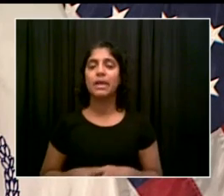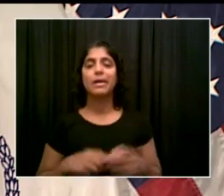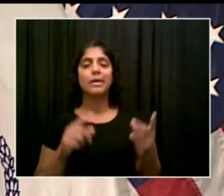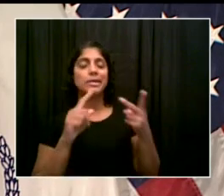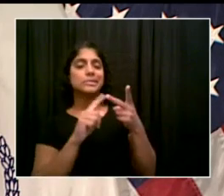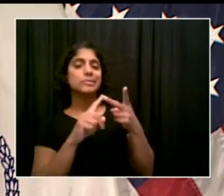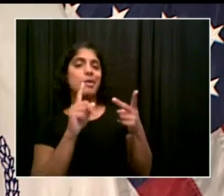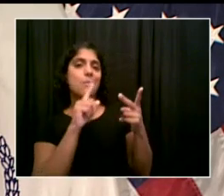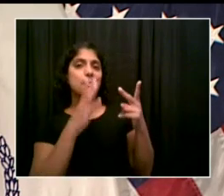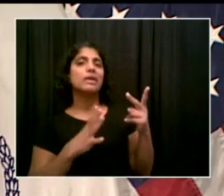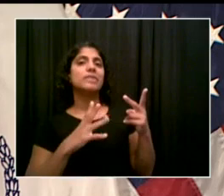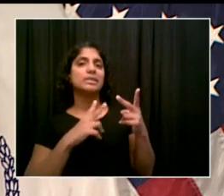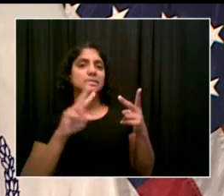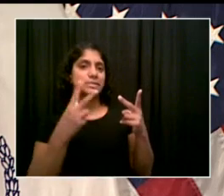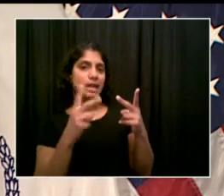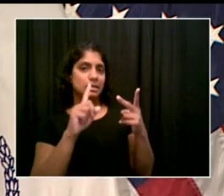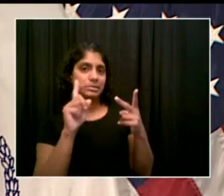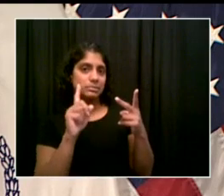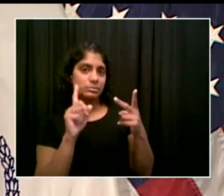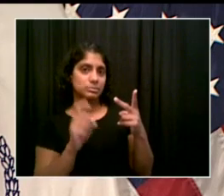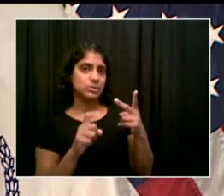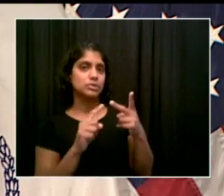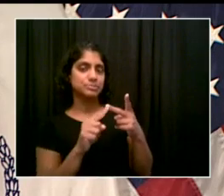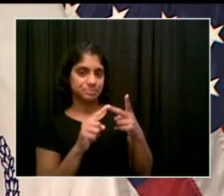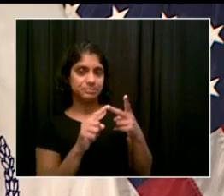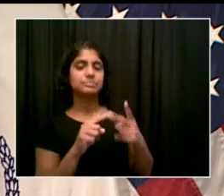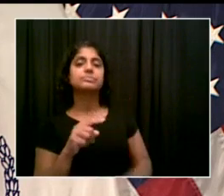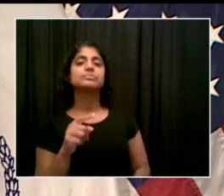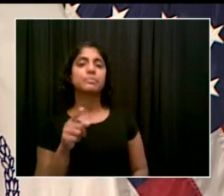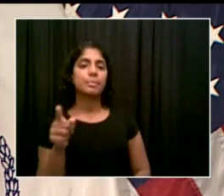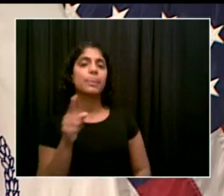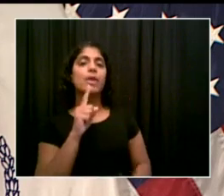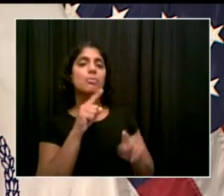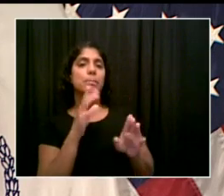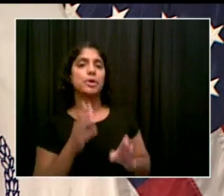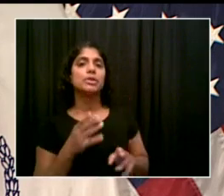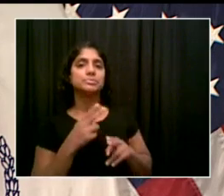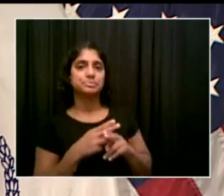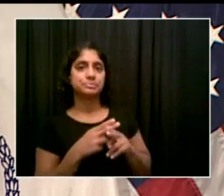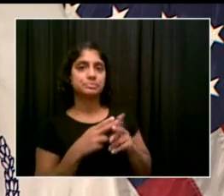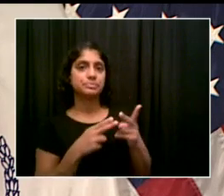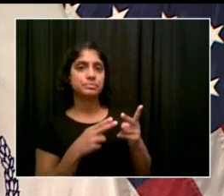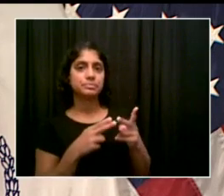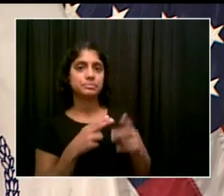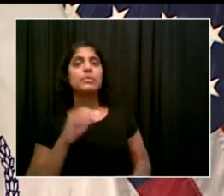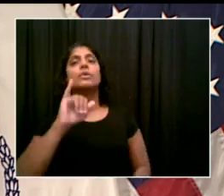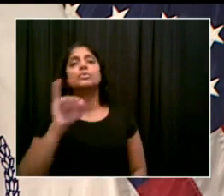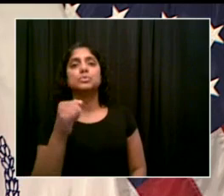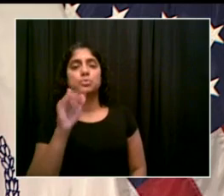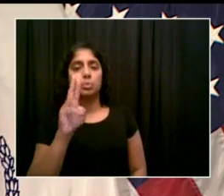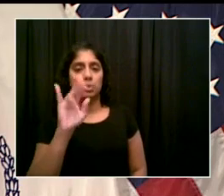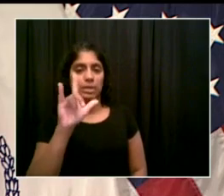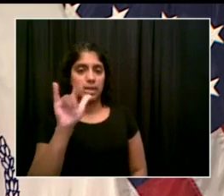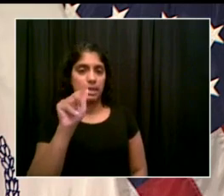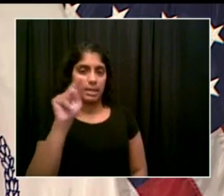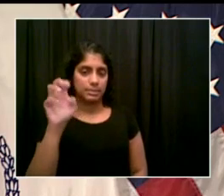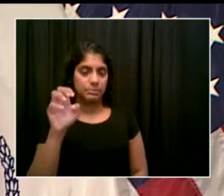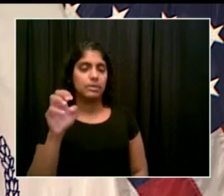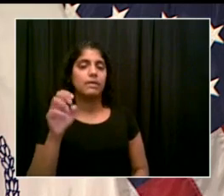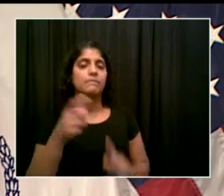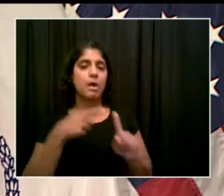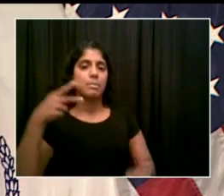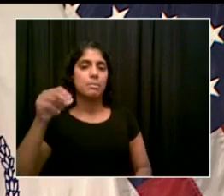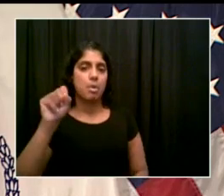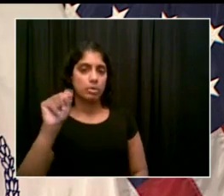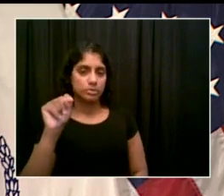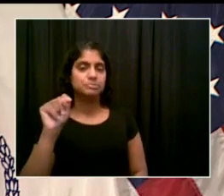Hey, good morning, Mr. Mayor. There's a situation in the Bronx on Fordham Road where the commercial strip is overrun with illegal vendors. The local